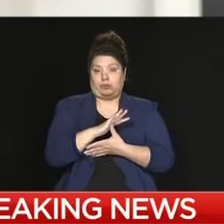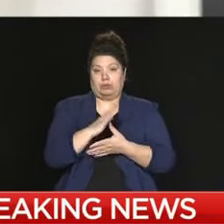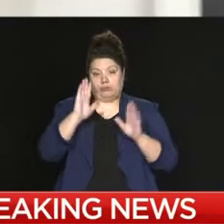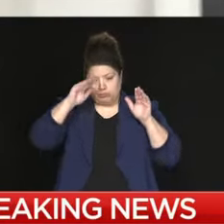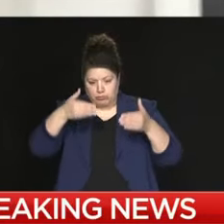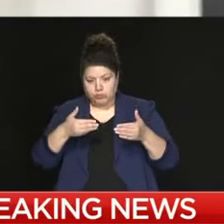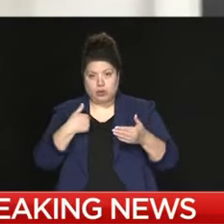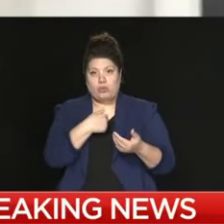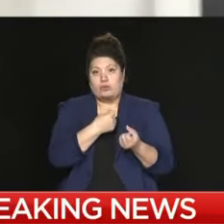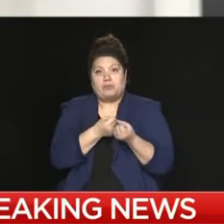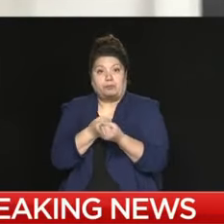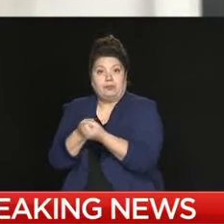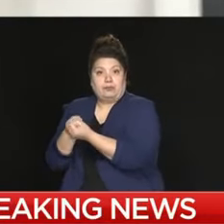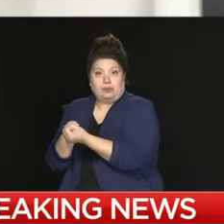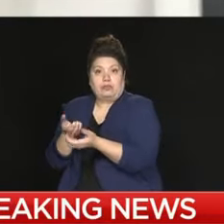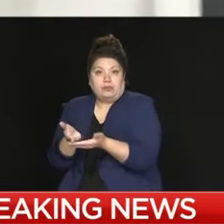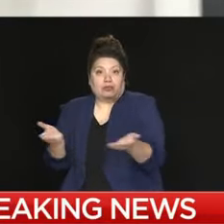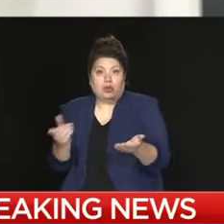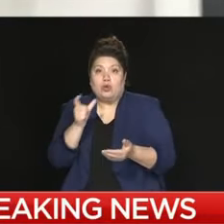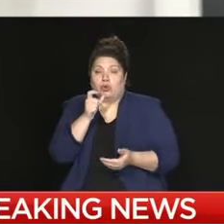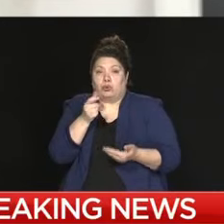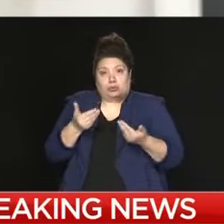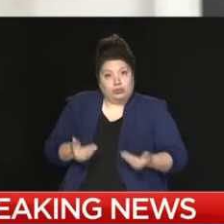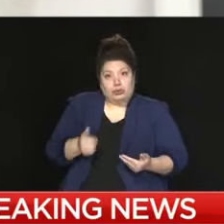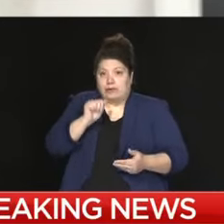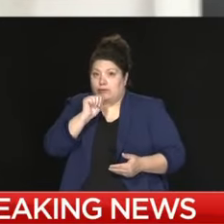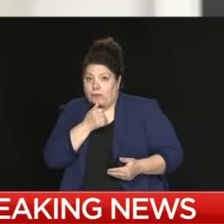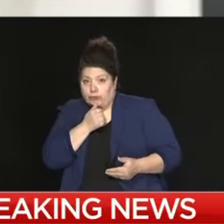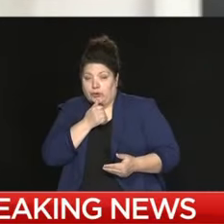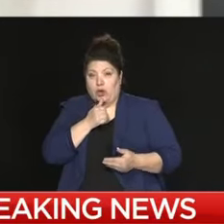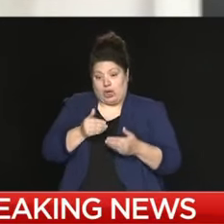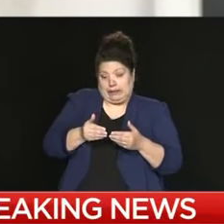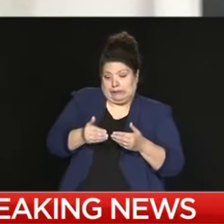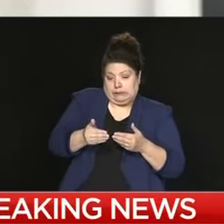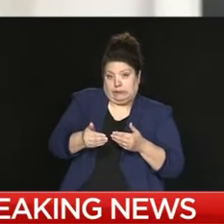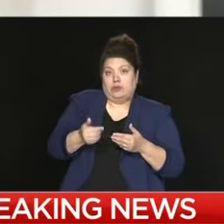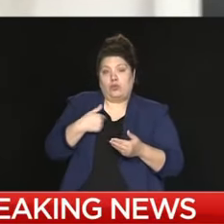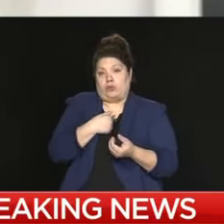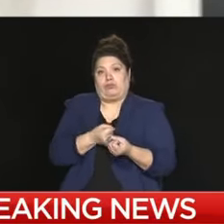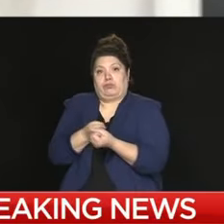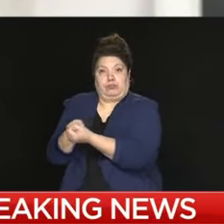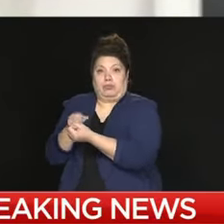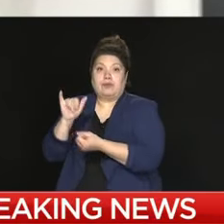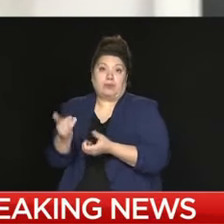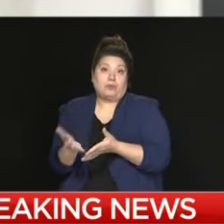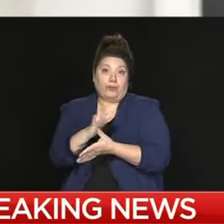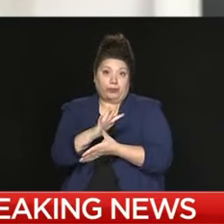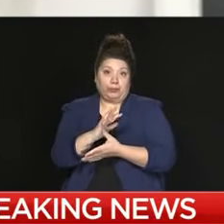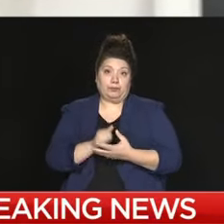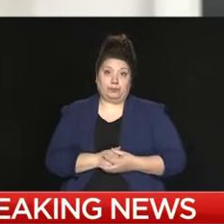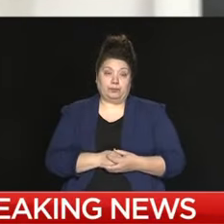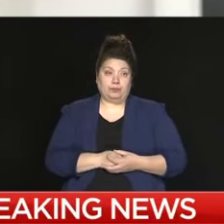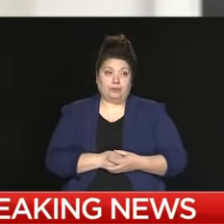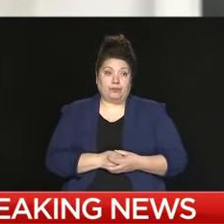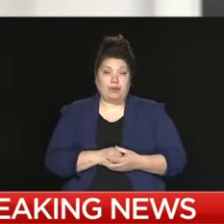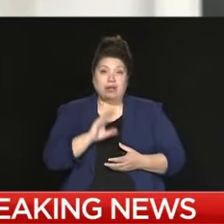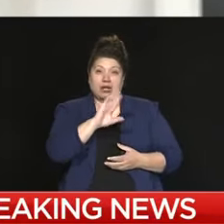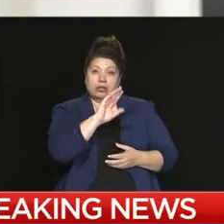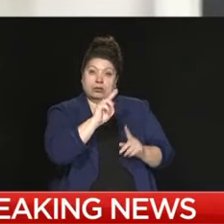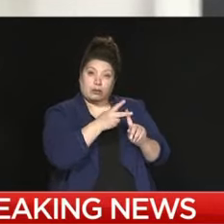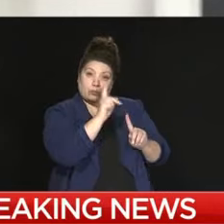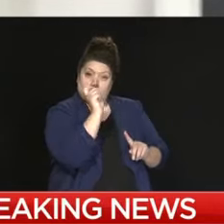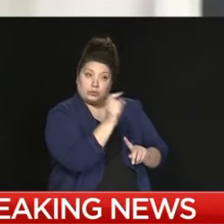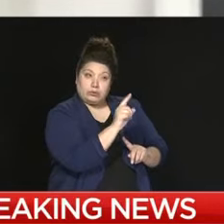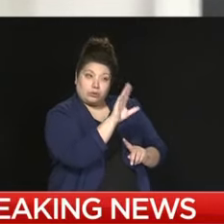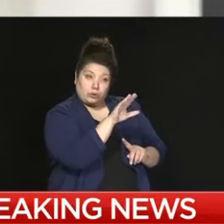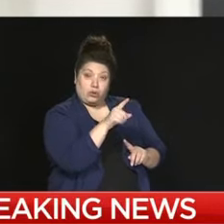helping people who are suffering today and tomorrow, and that's exactly what we're going to do. This approach that you're suggesting, do you think